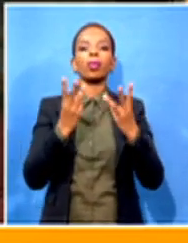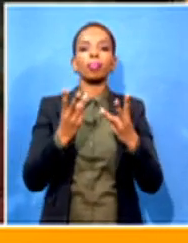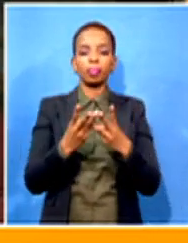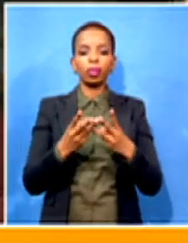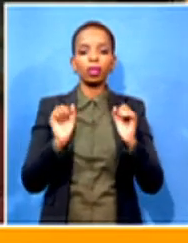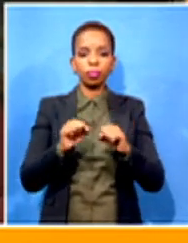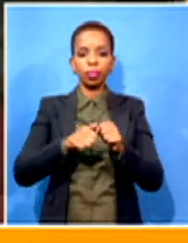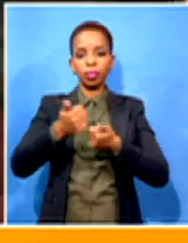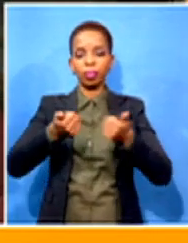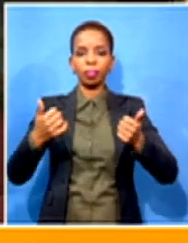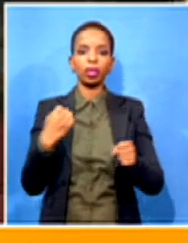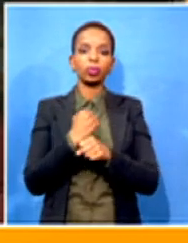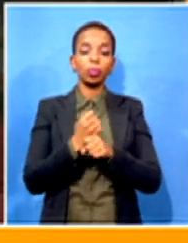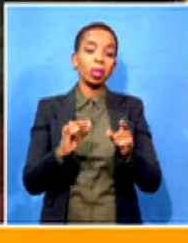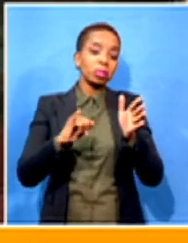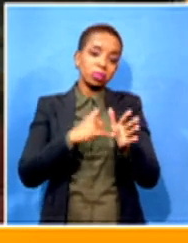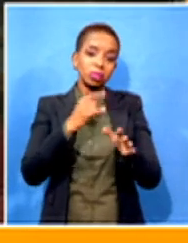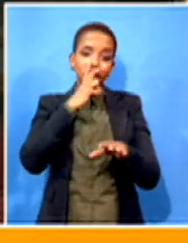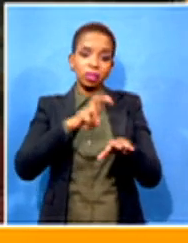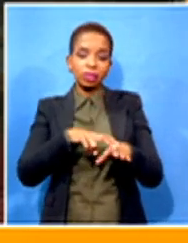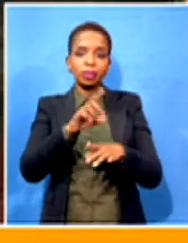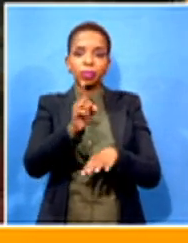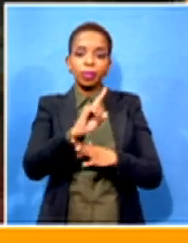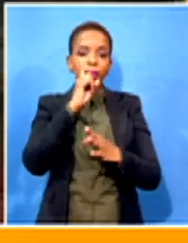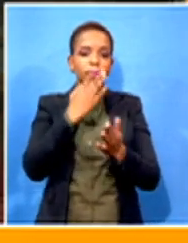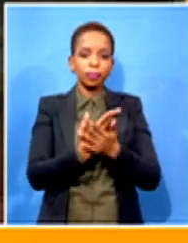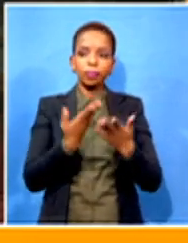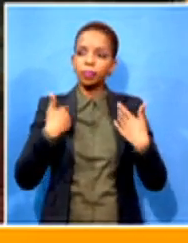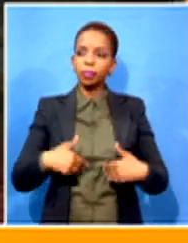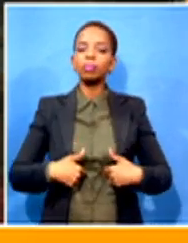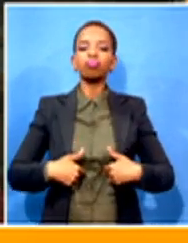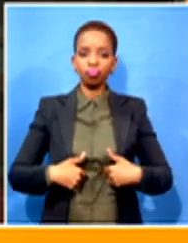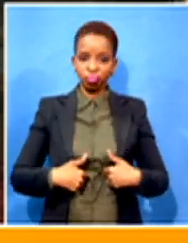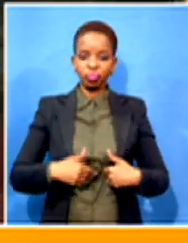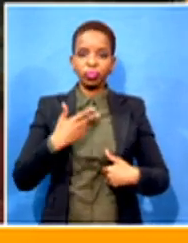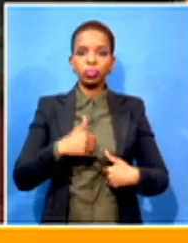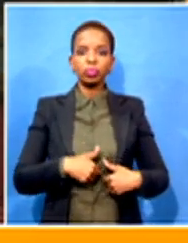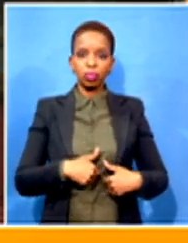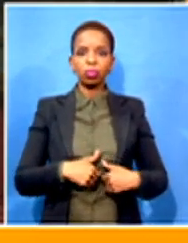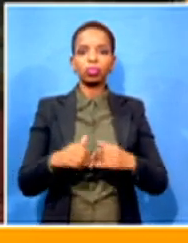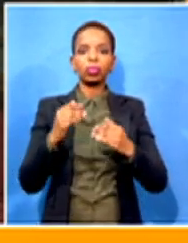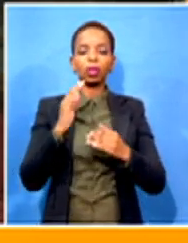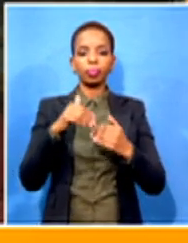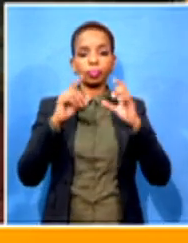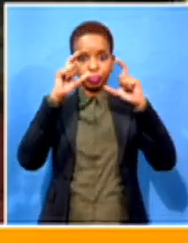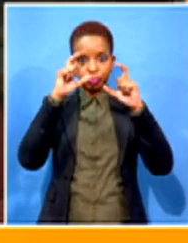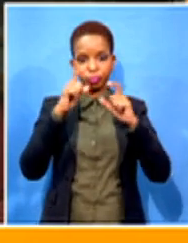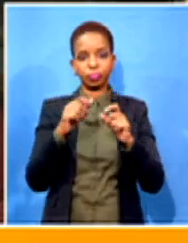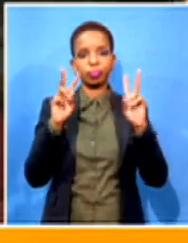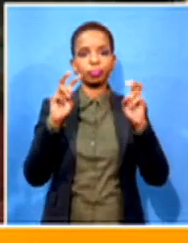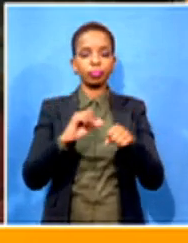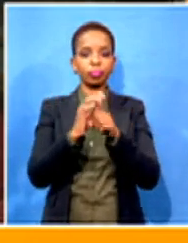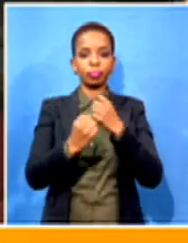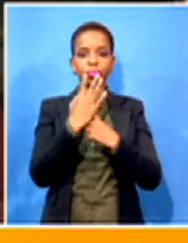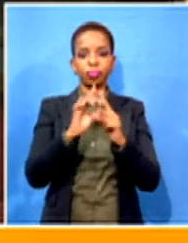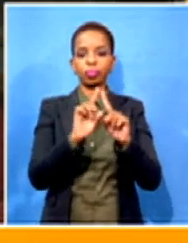course, people will just need to be able to prove that they are traveling for this, that, or the other reason. All right, so Sakina, we've